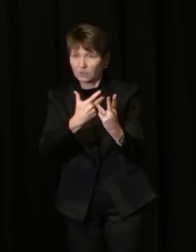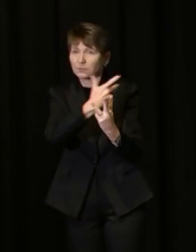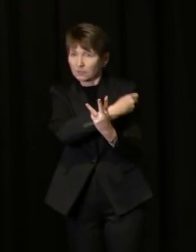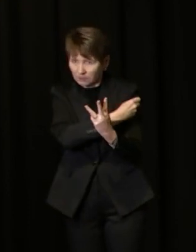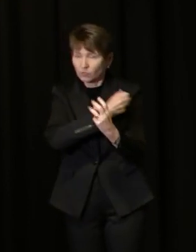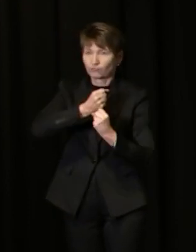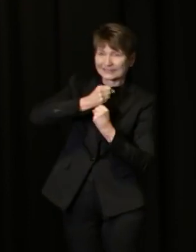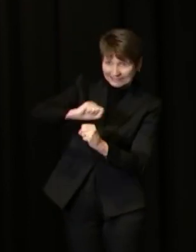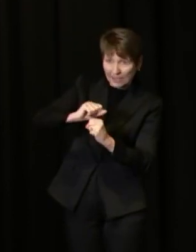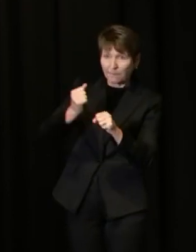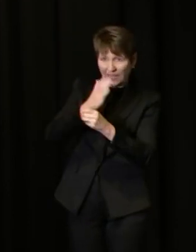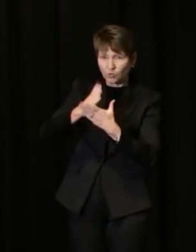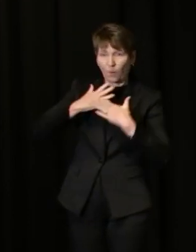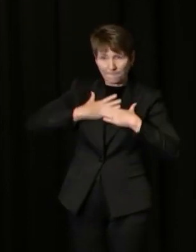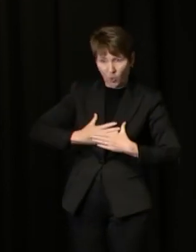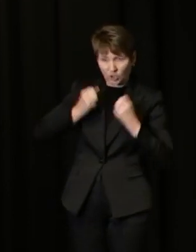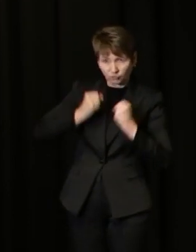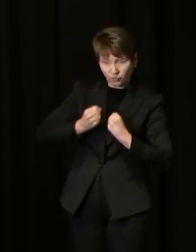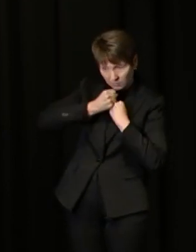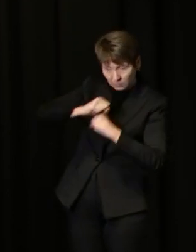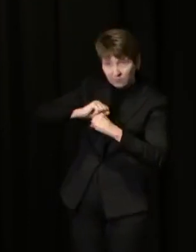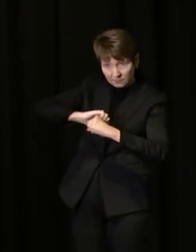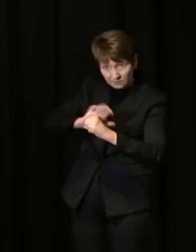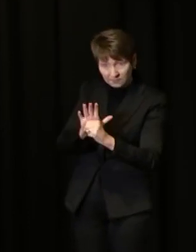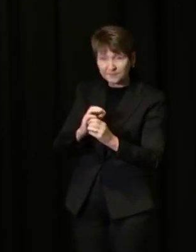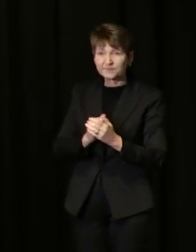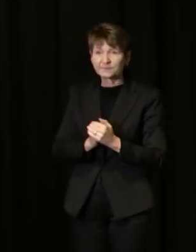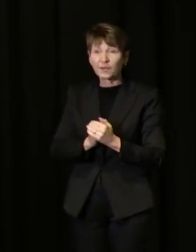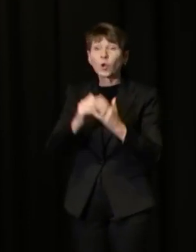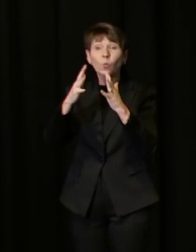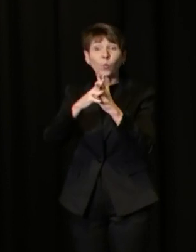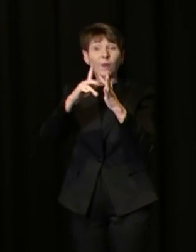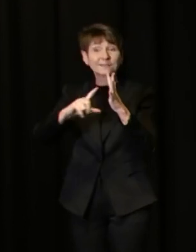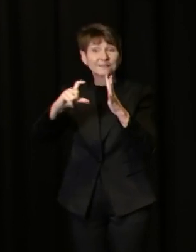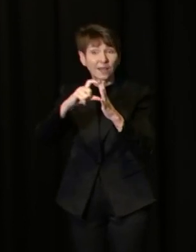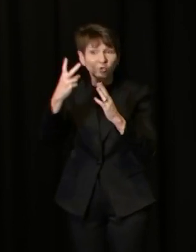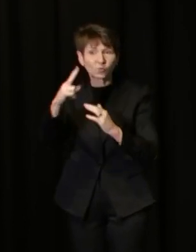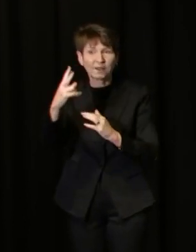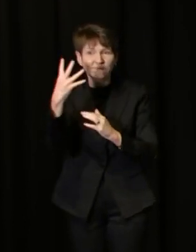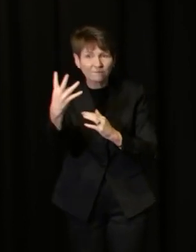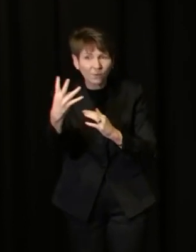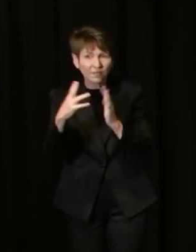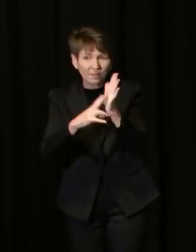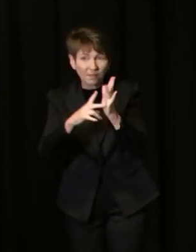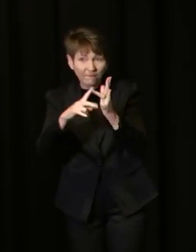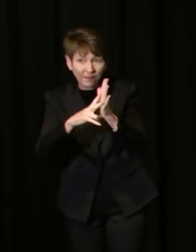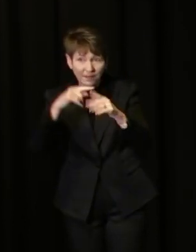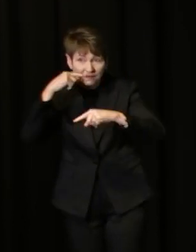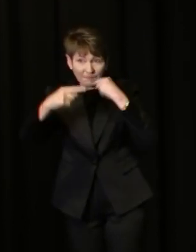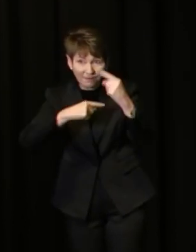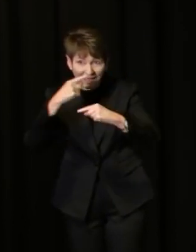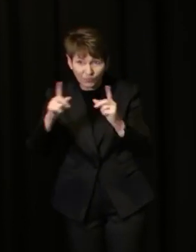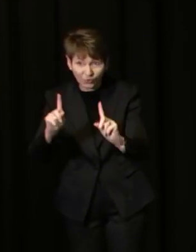So what I can announce is that from on or about Wednesday the 24th of November, when we have reached